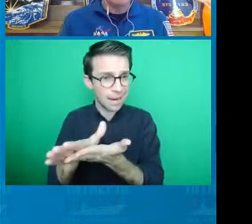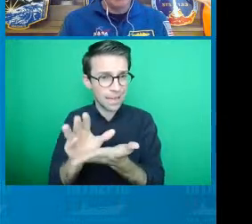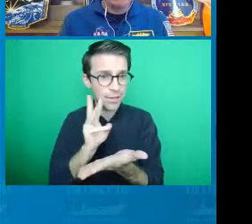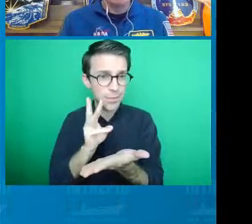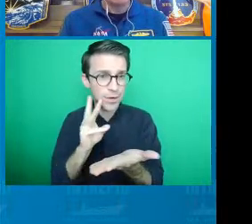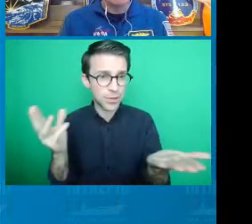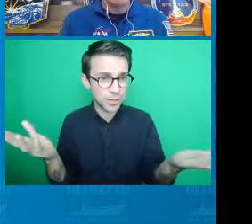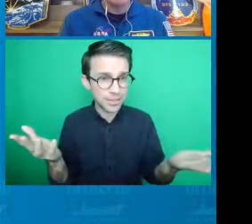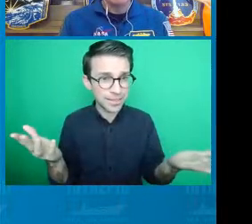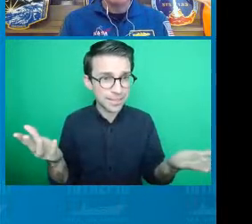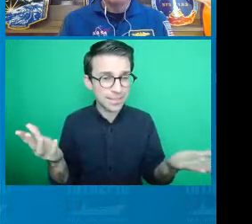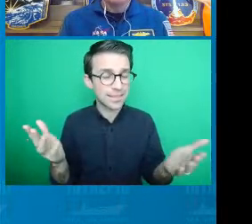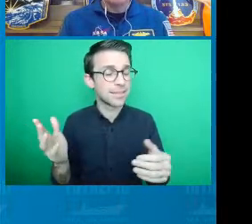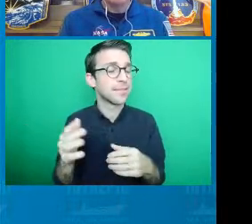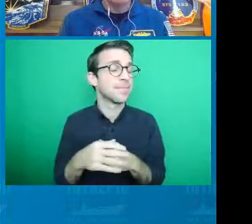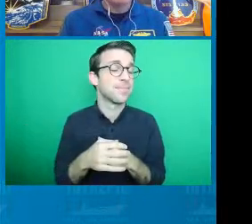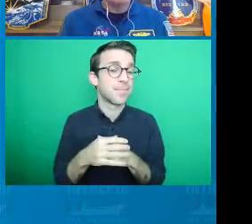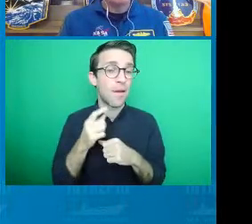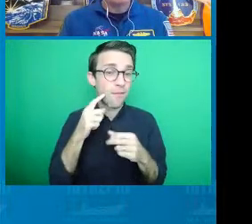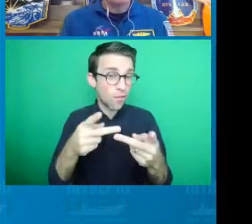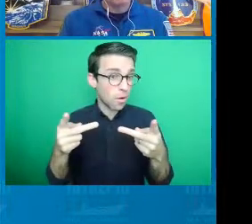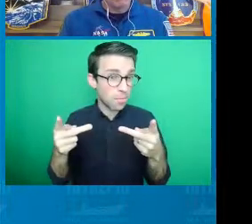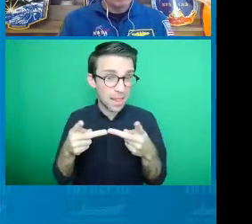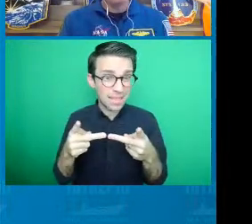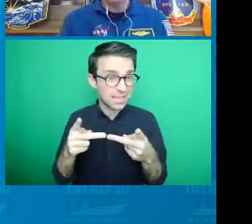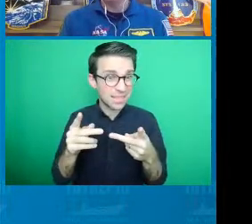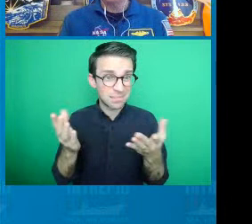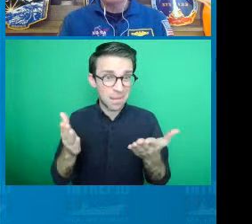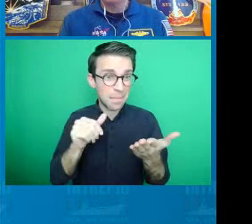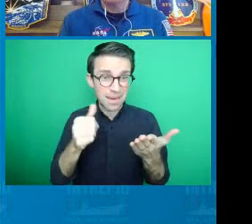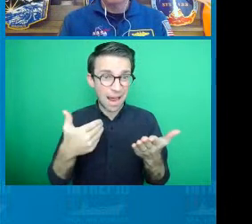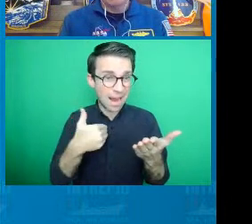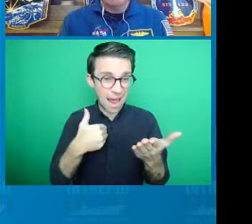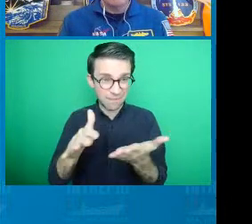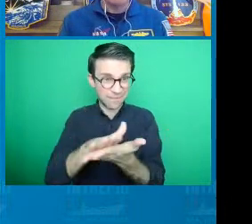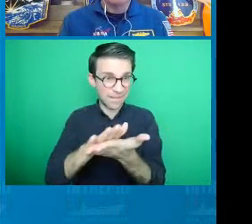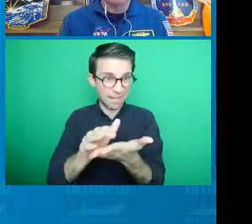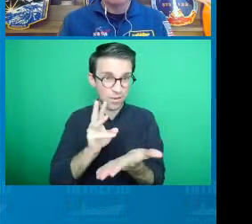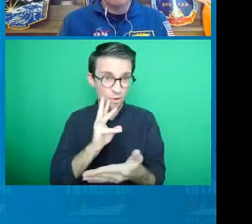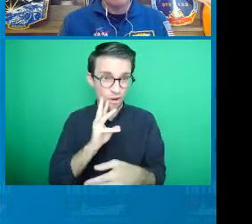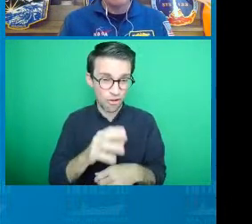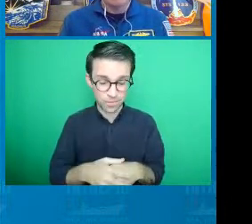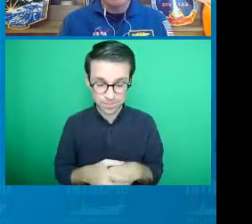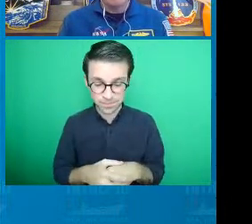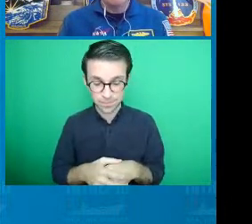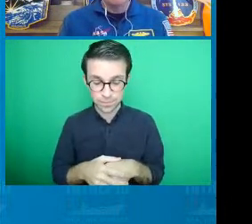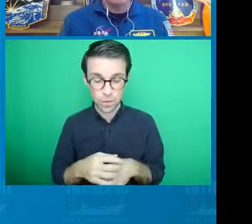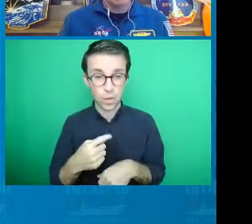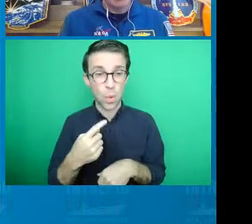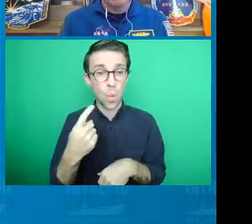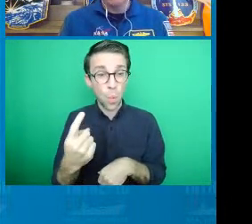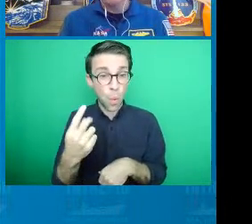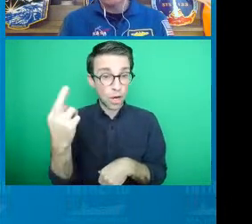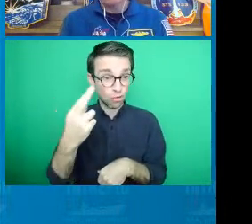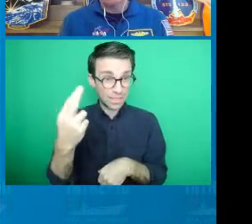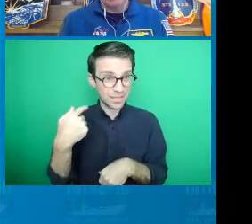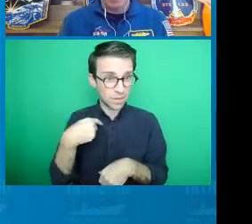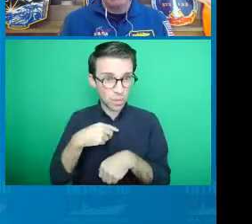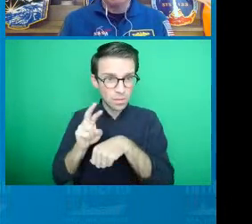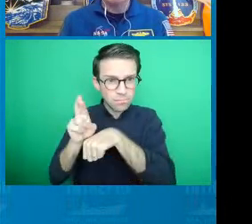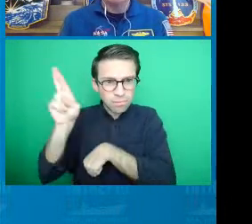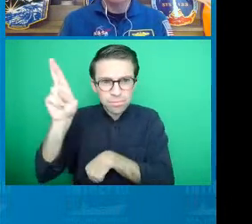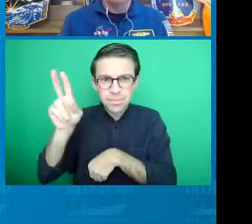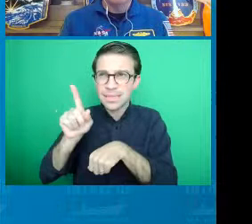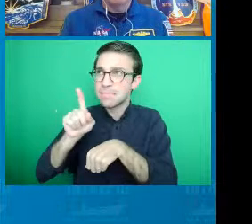never had a steady supply. So one of the major reasons I think we go to space is so we challenge ourselves and